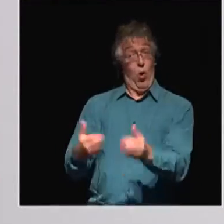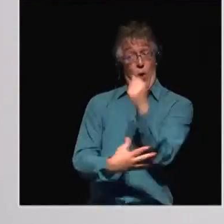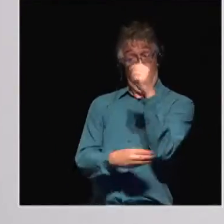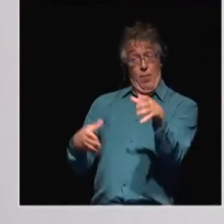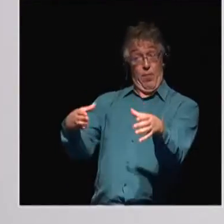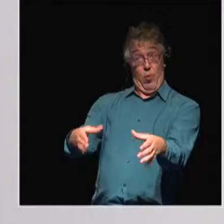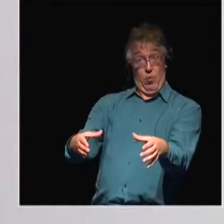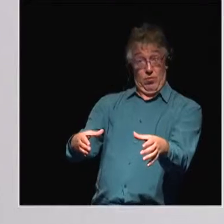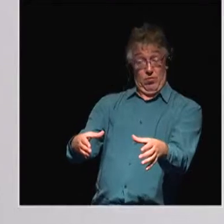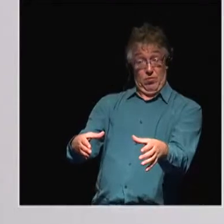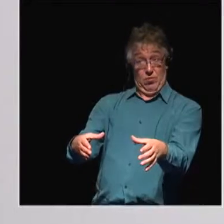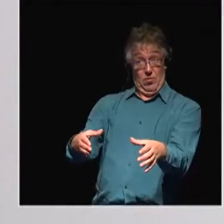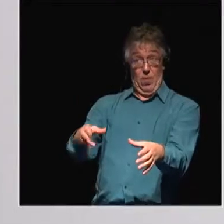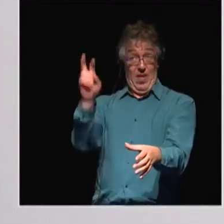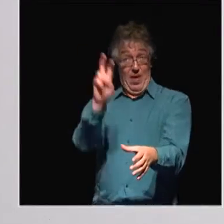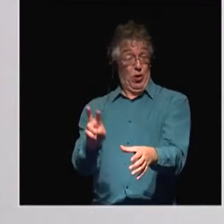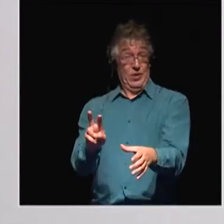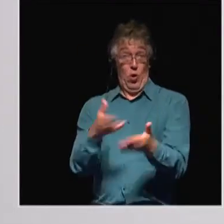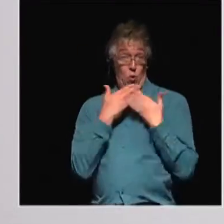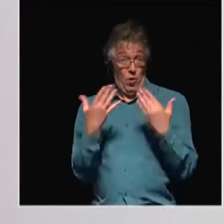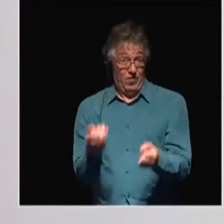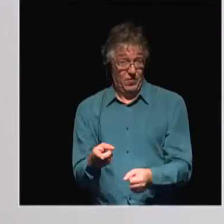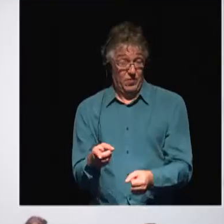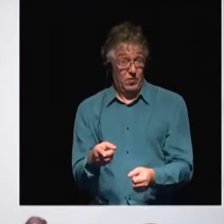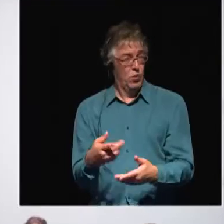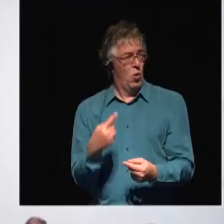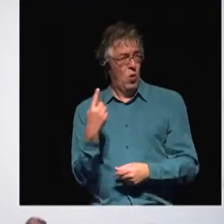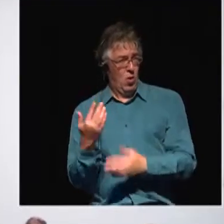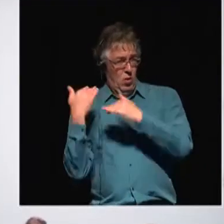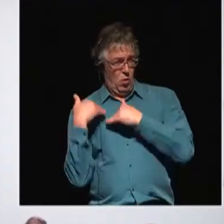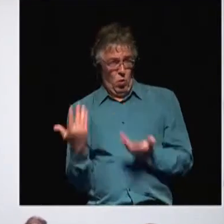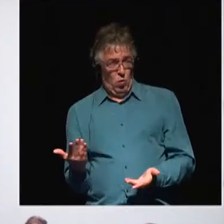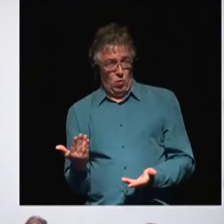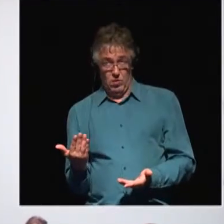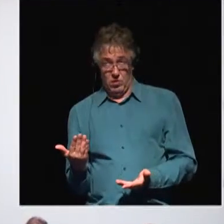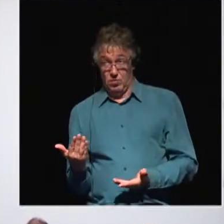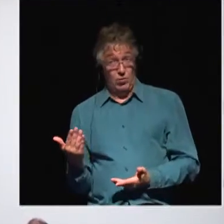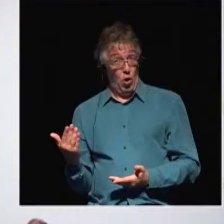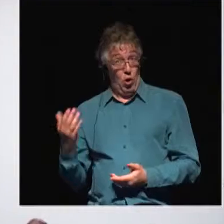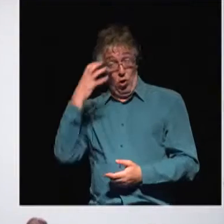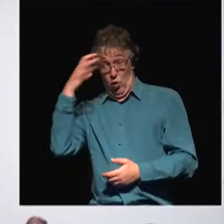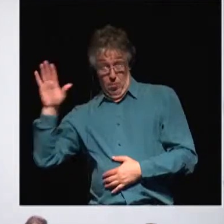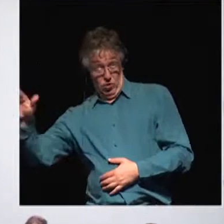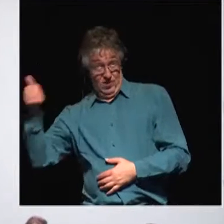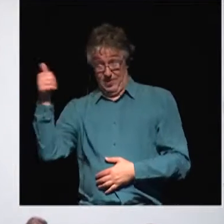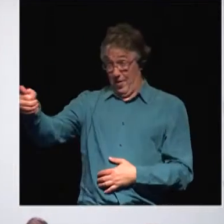the energy gap? Is it the country itself, or is it something that's being done in partnership with the European Union?